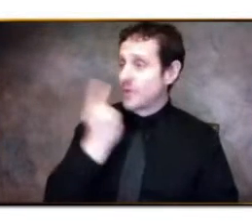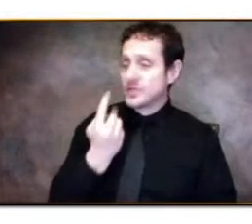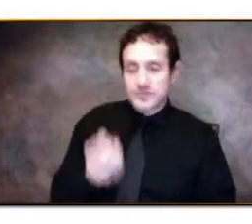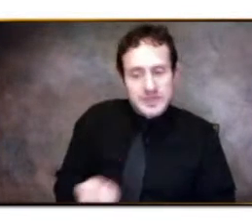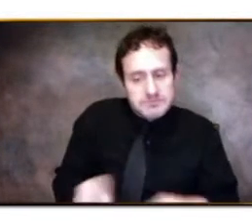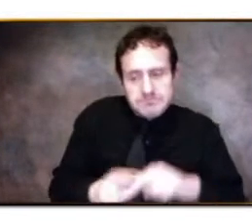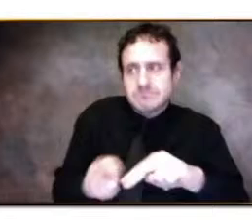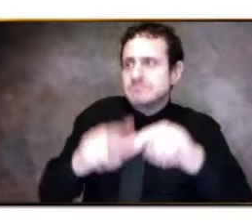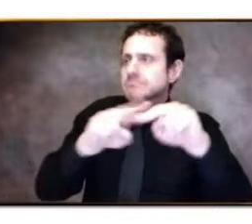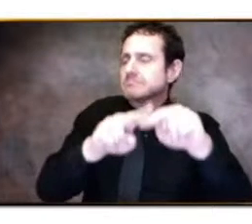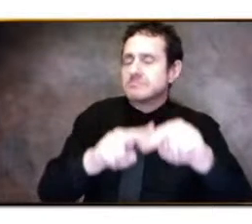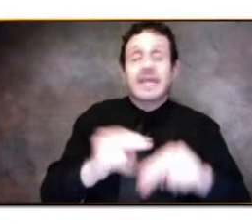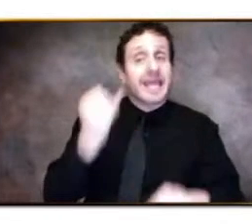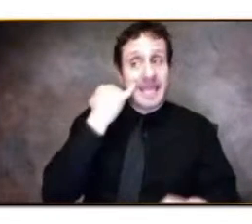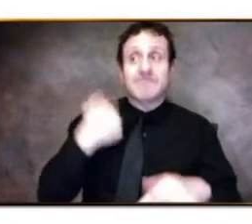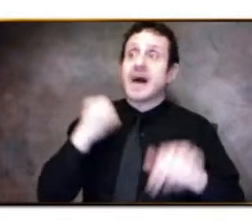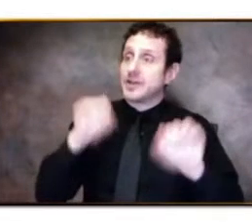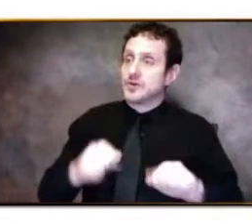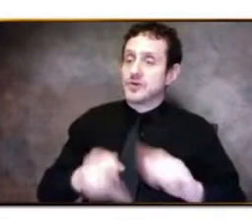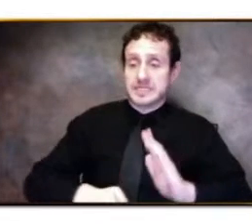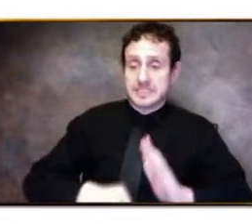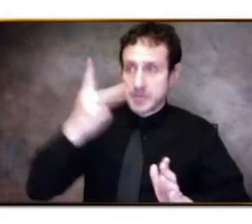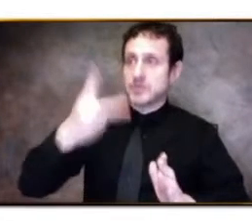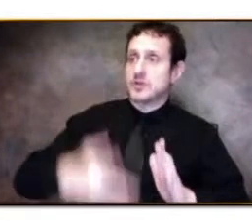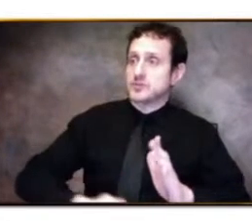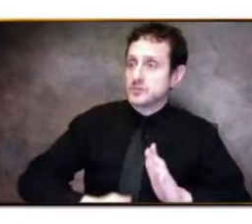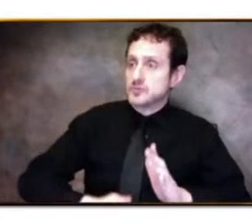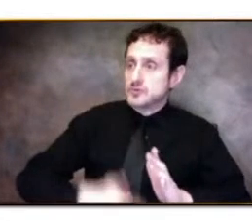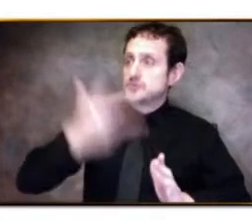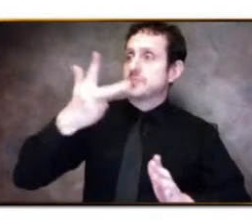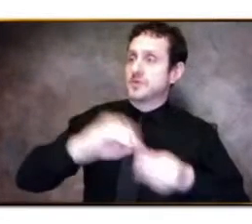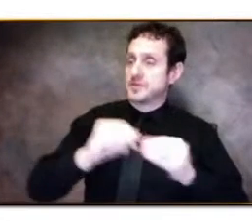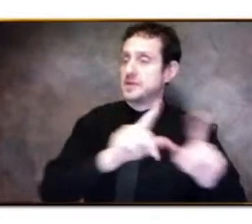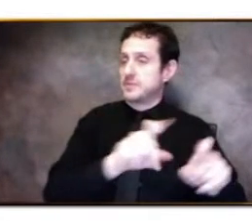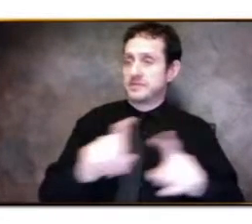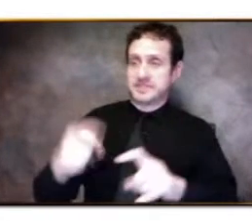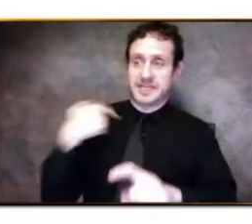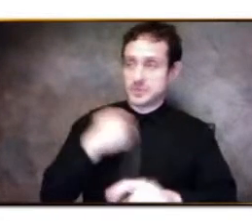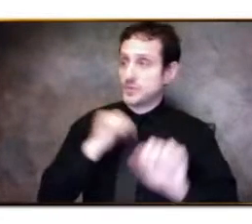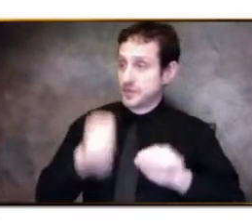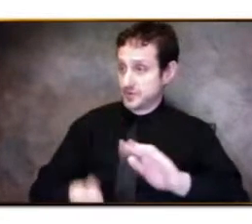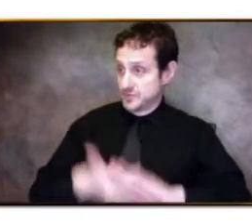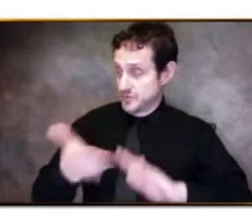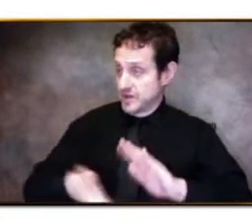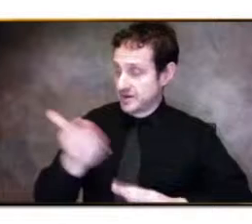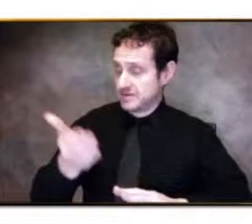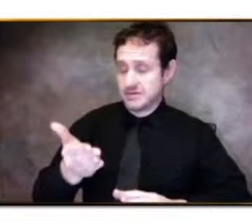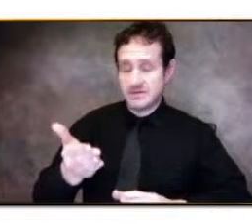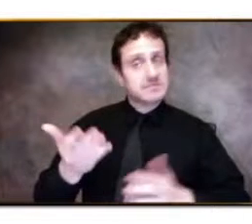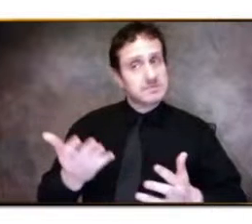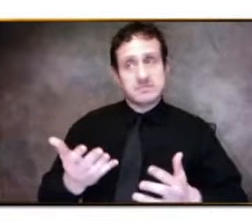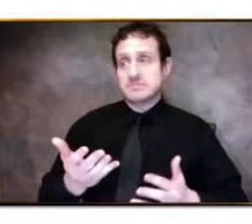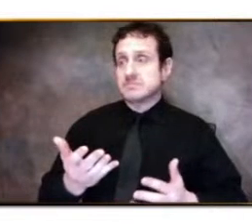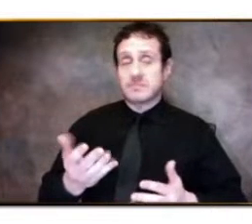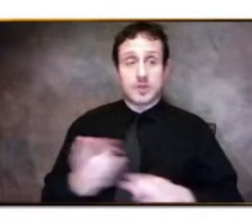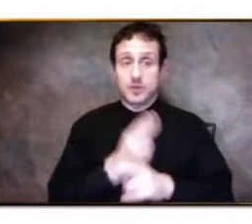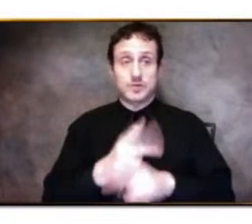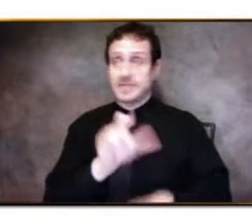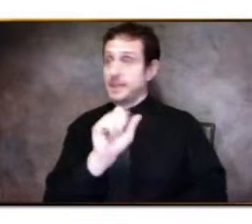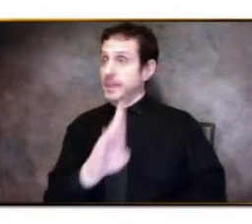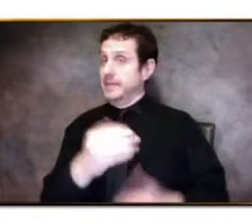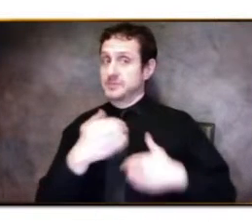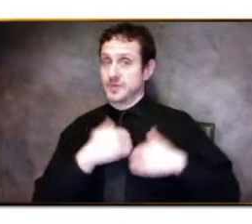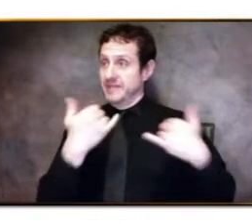could double or triple the number of tests that could be done and could run through the labs that are available to us in